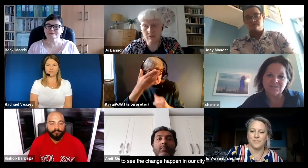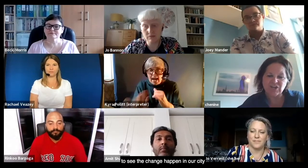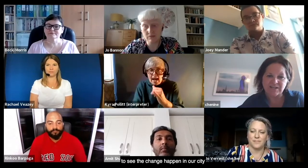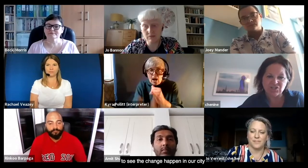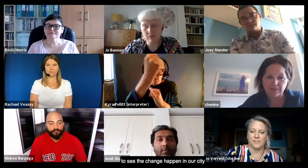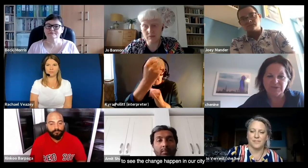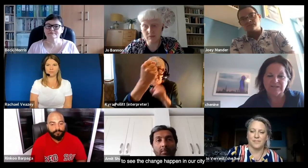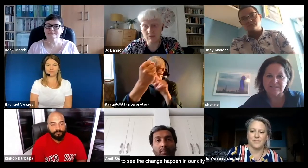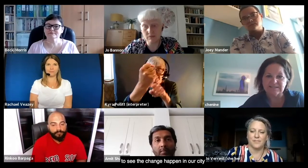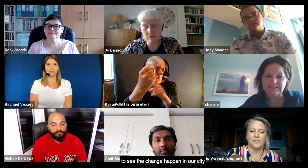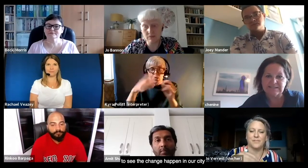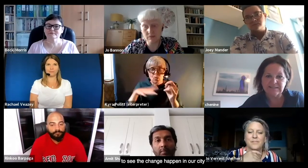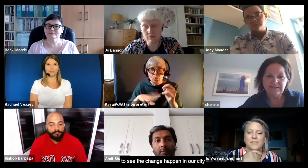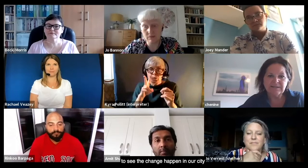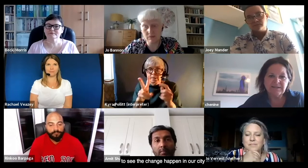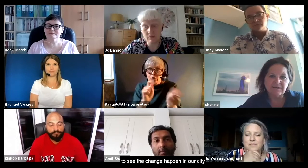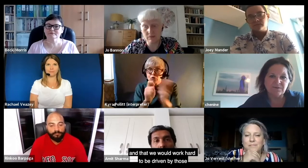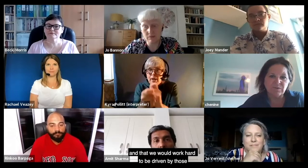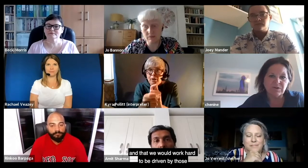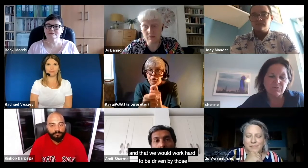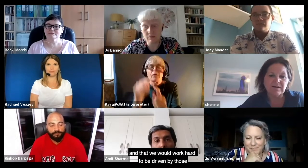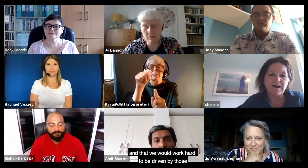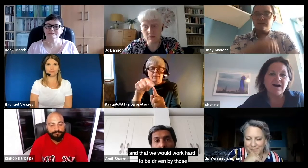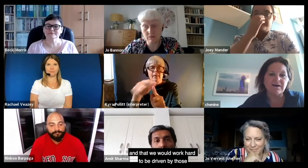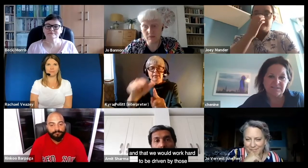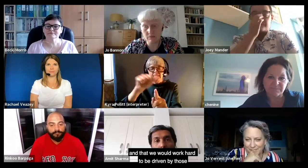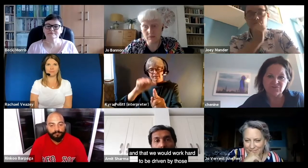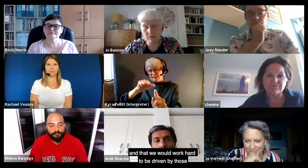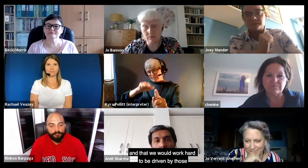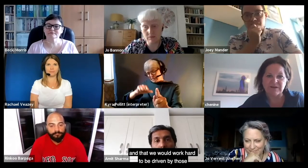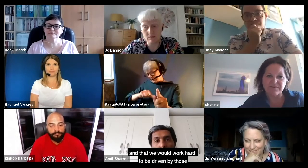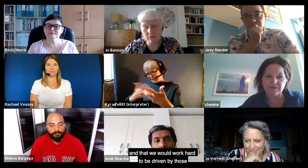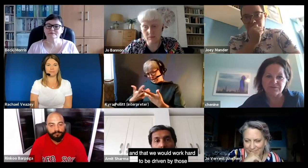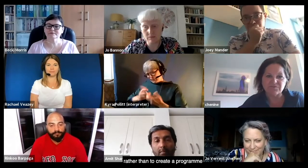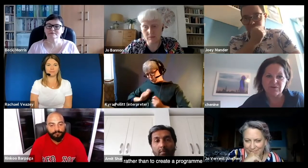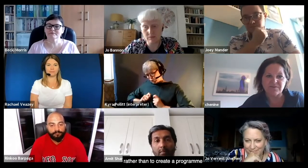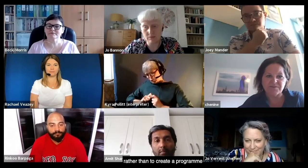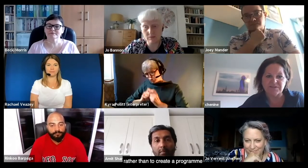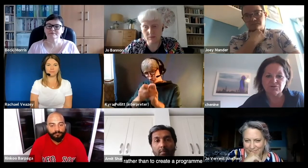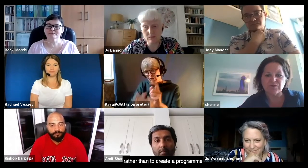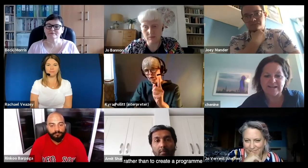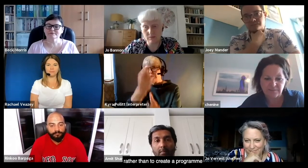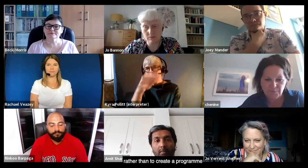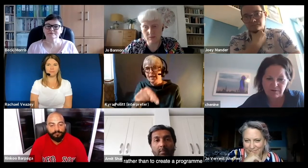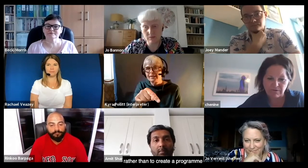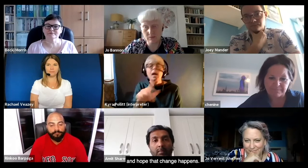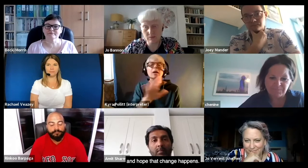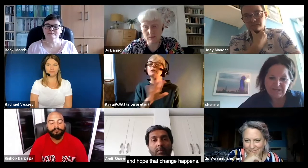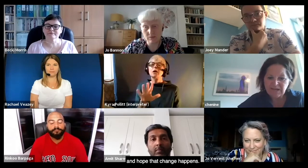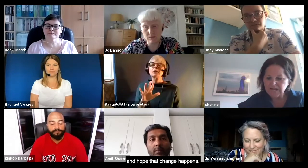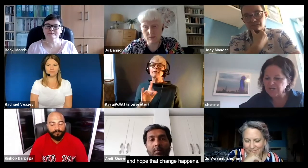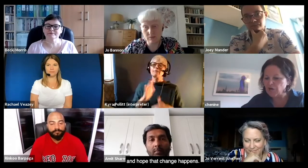to see the change happen in our city, and that we would work hard to be driven by those rather than to create a